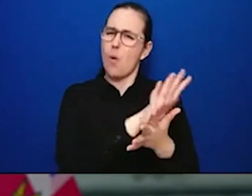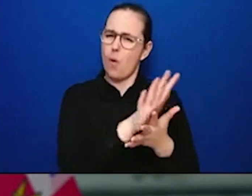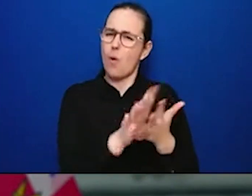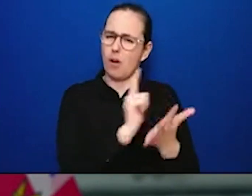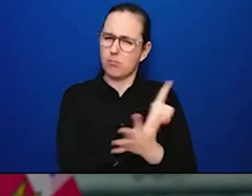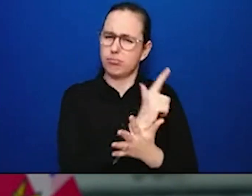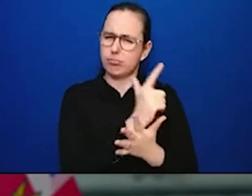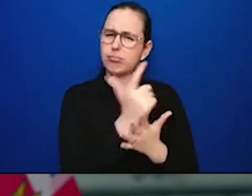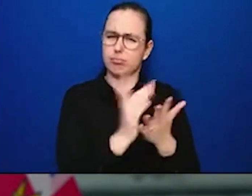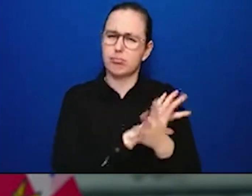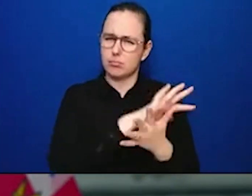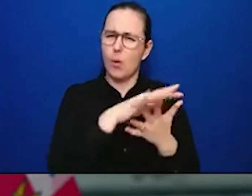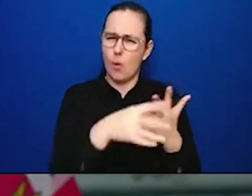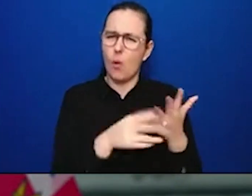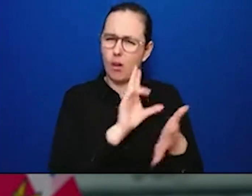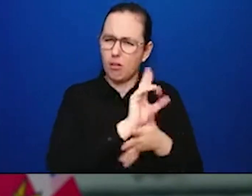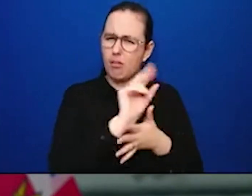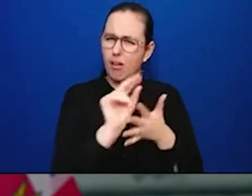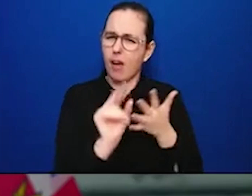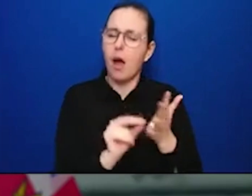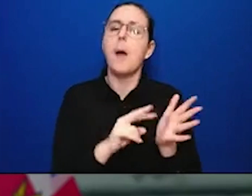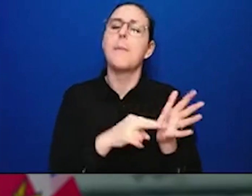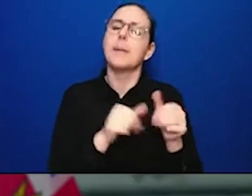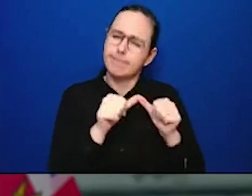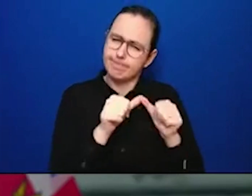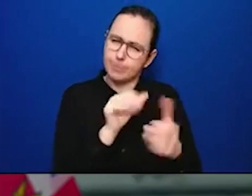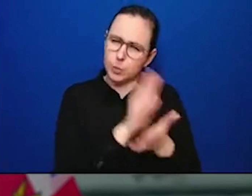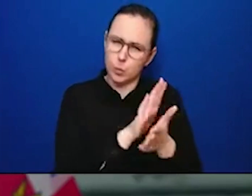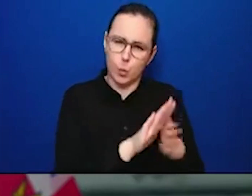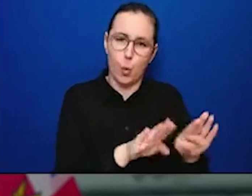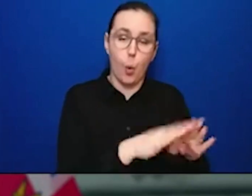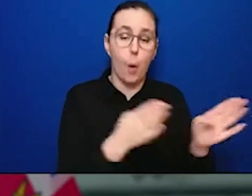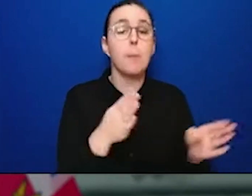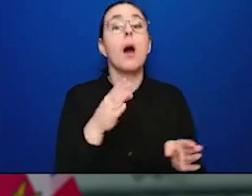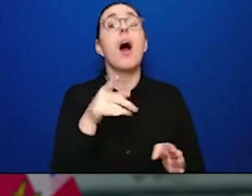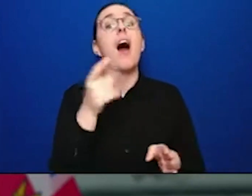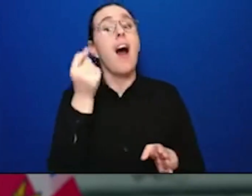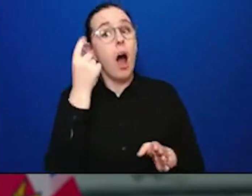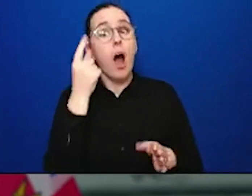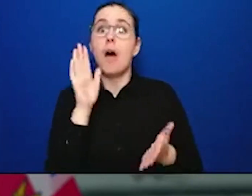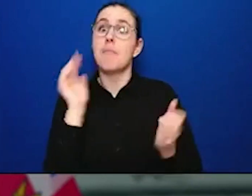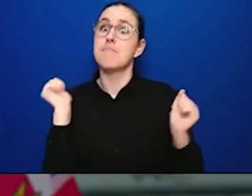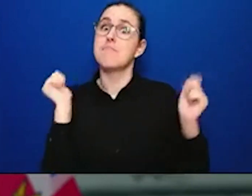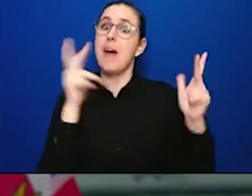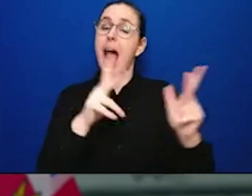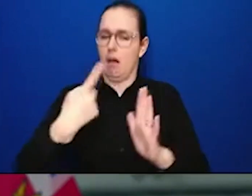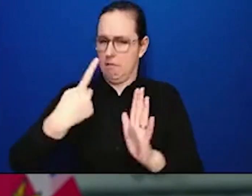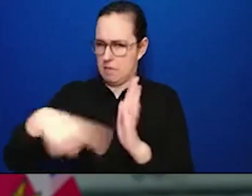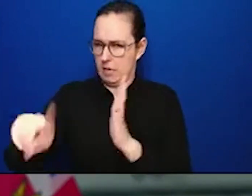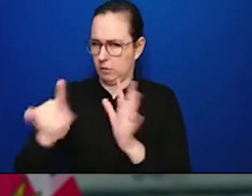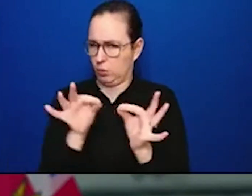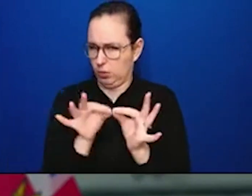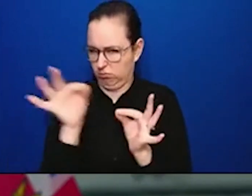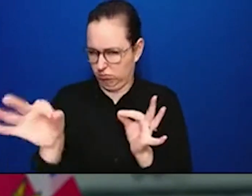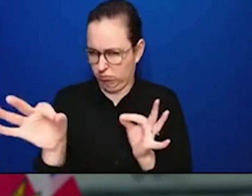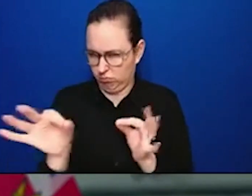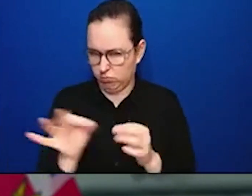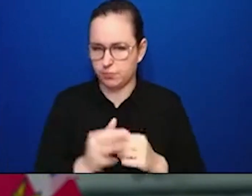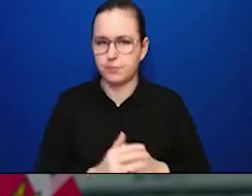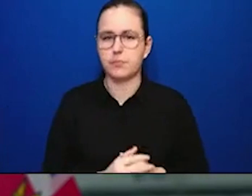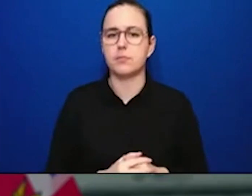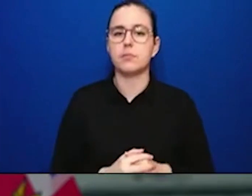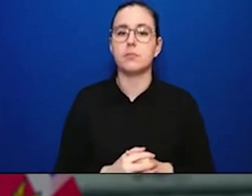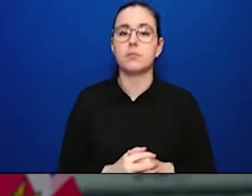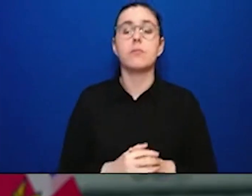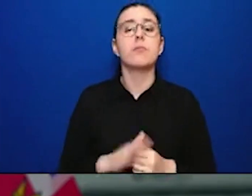starting next week. As I said, this remains our highest priority, and I know the highest priority of the tens of